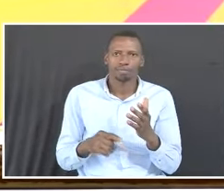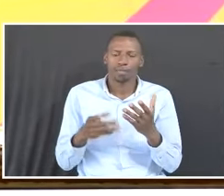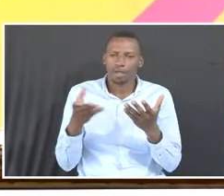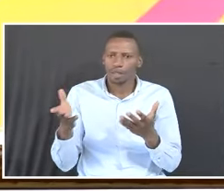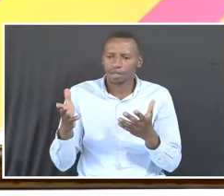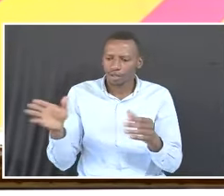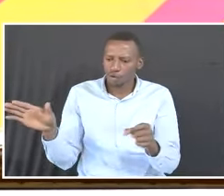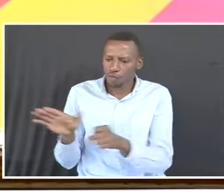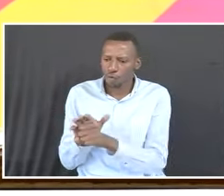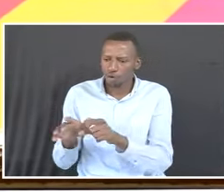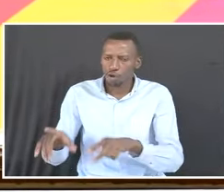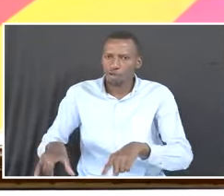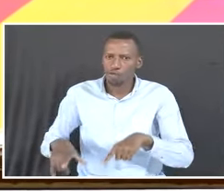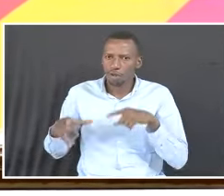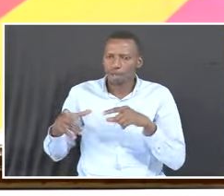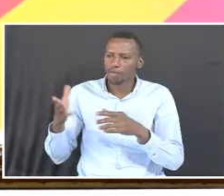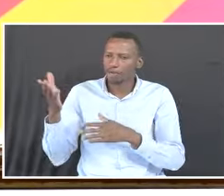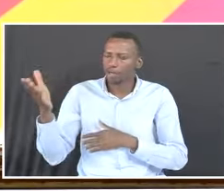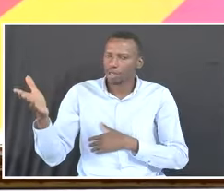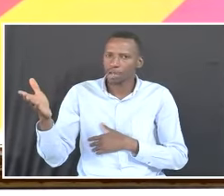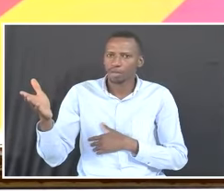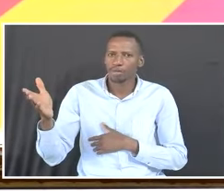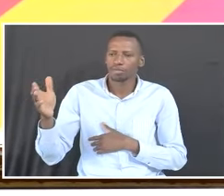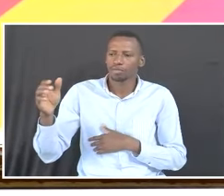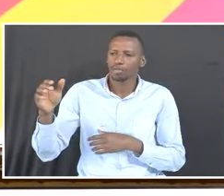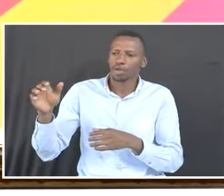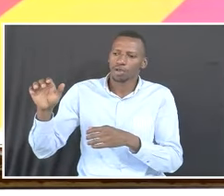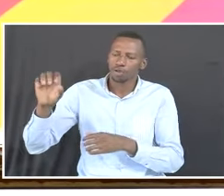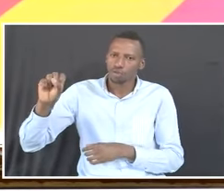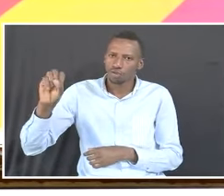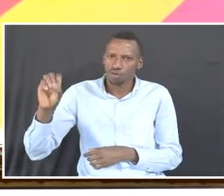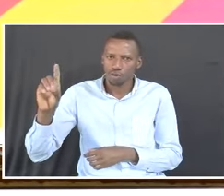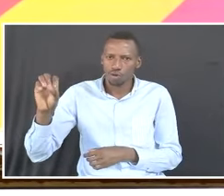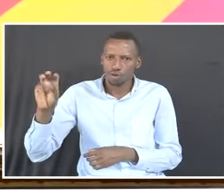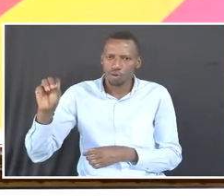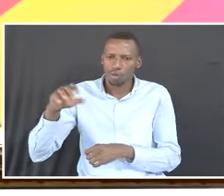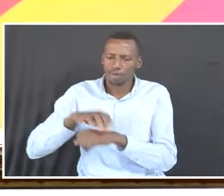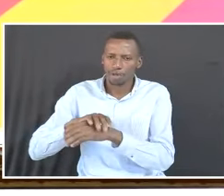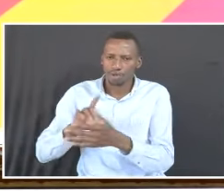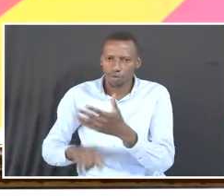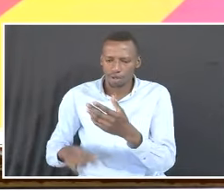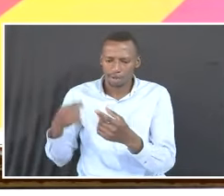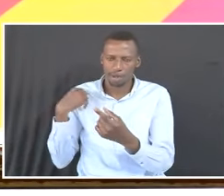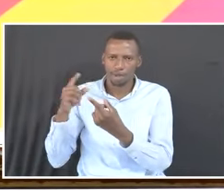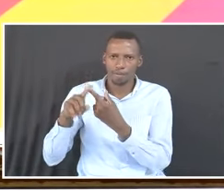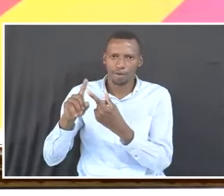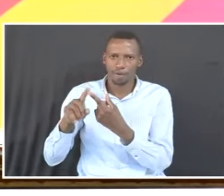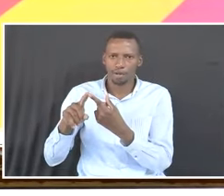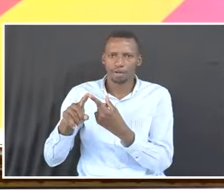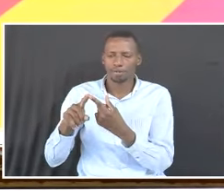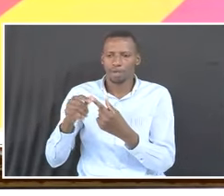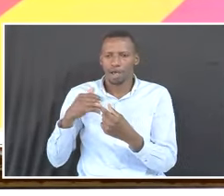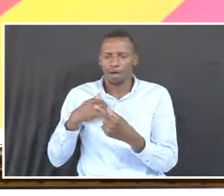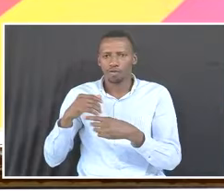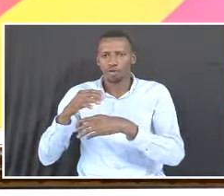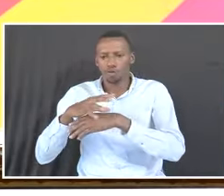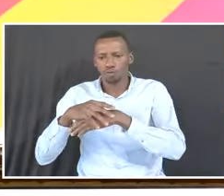of life in Sodom bring about? One, it gave birth to luxury